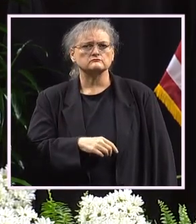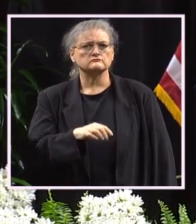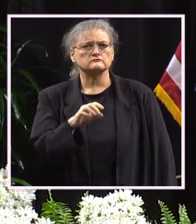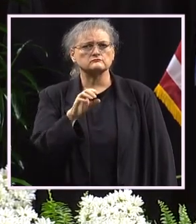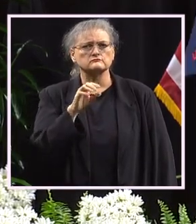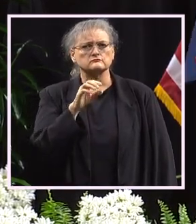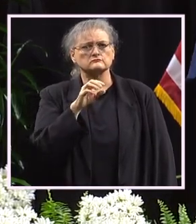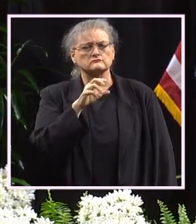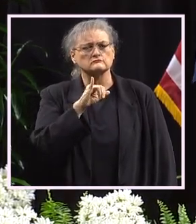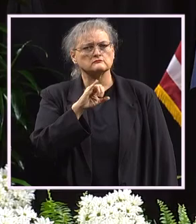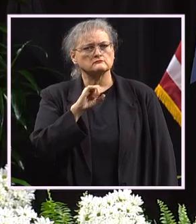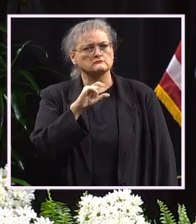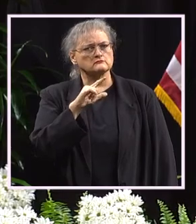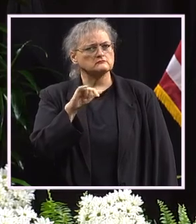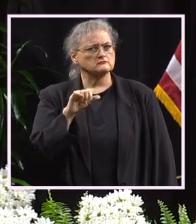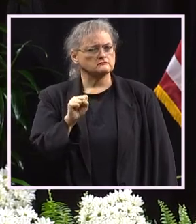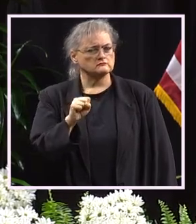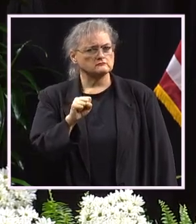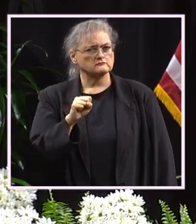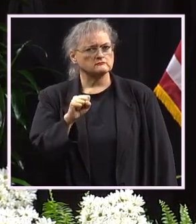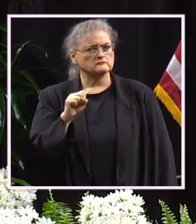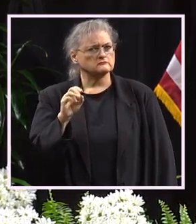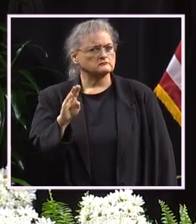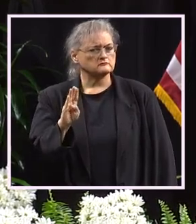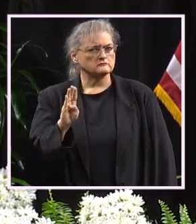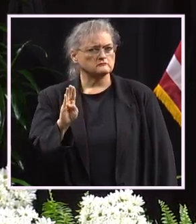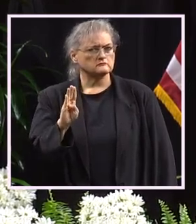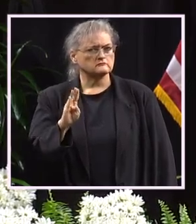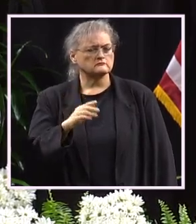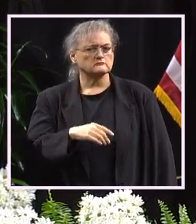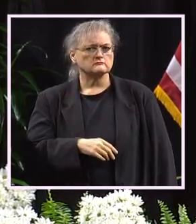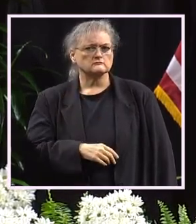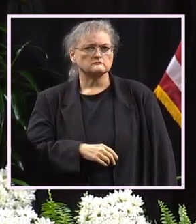Alyssa Daniela Barrett,